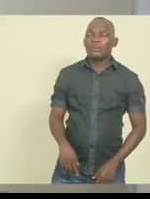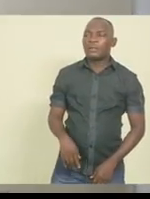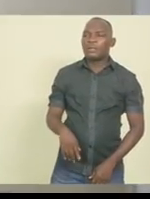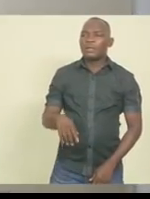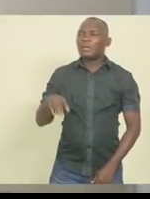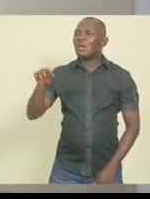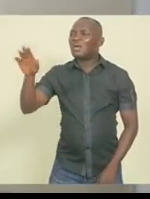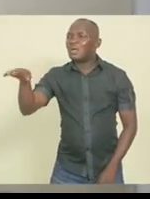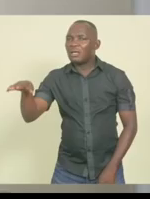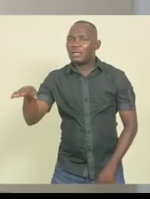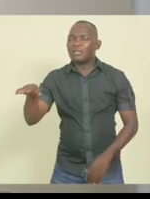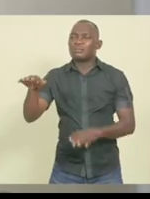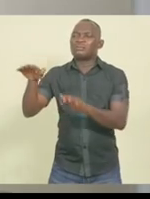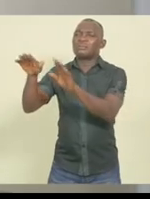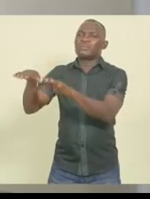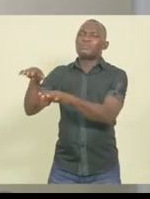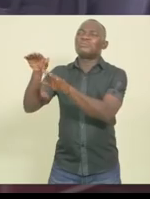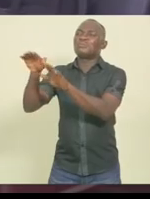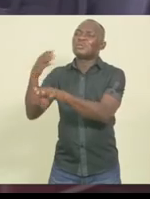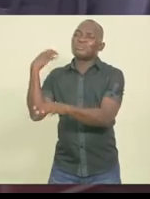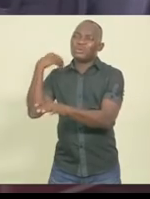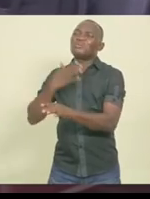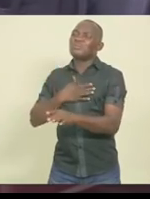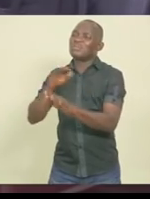Oh, please calm down.